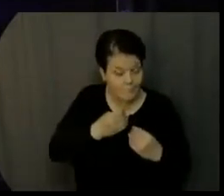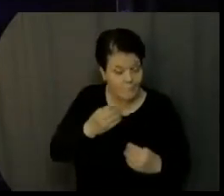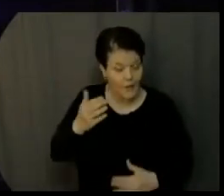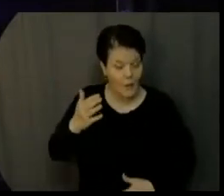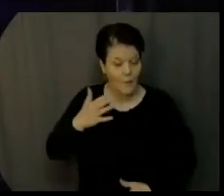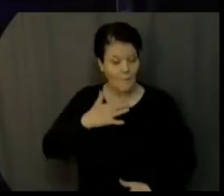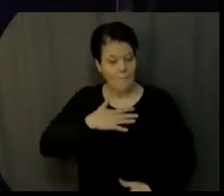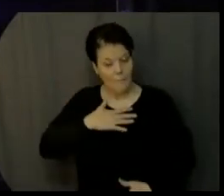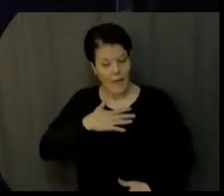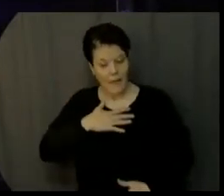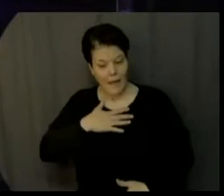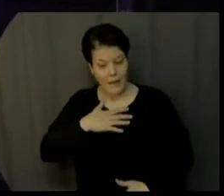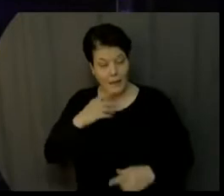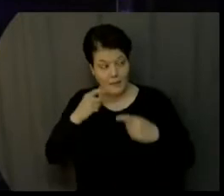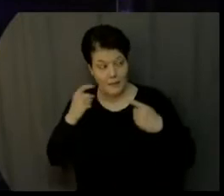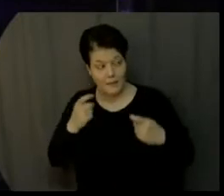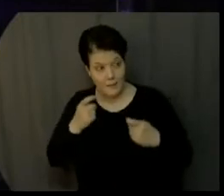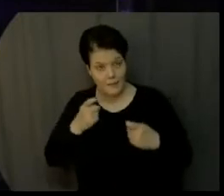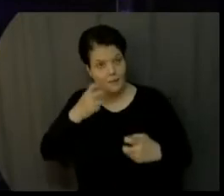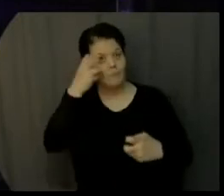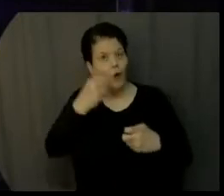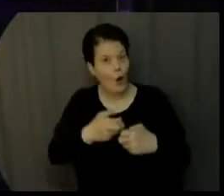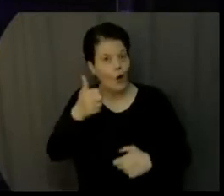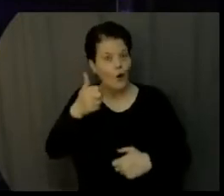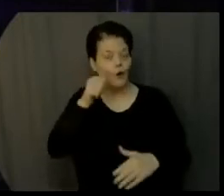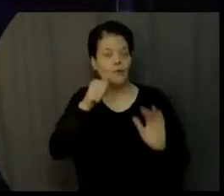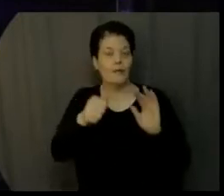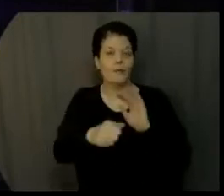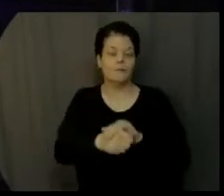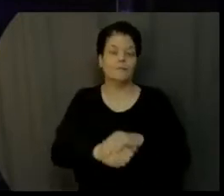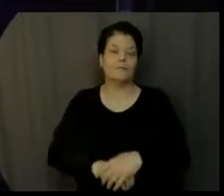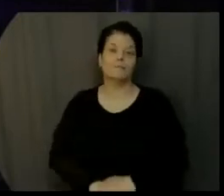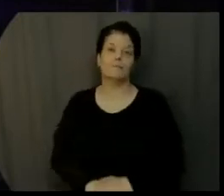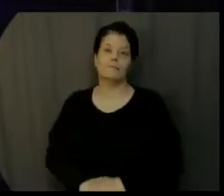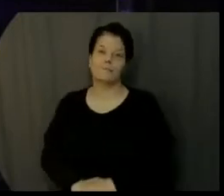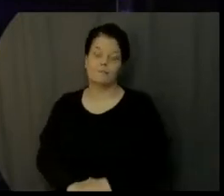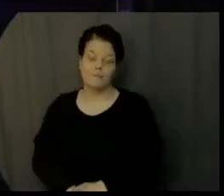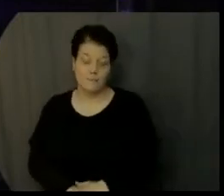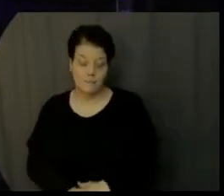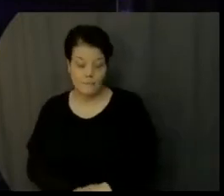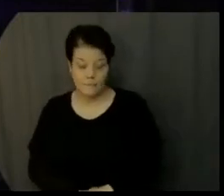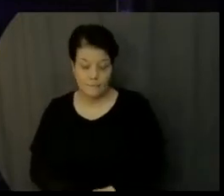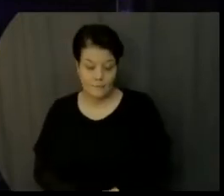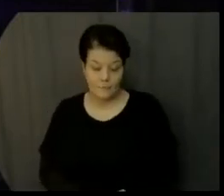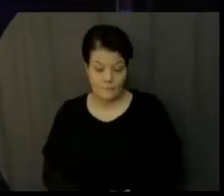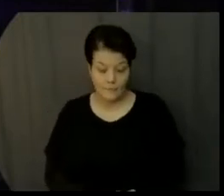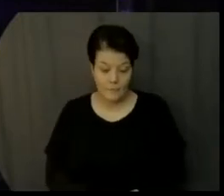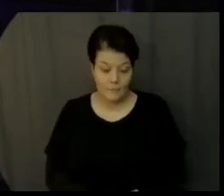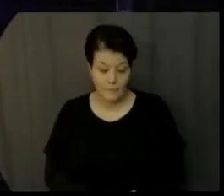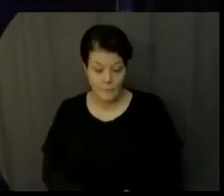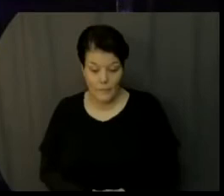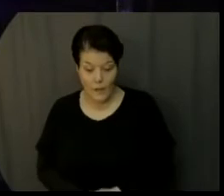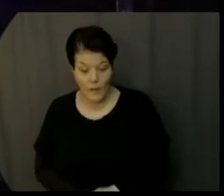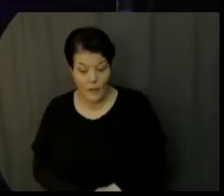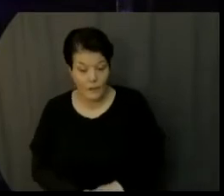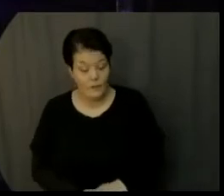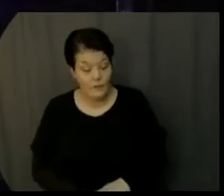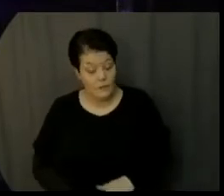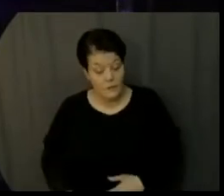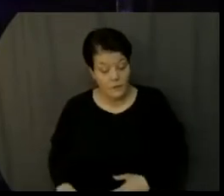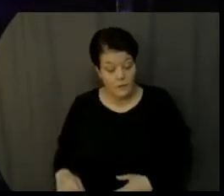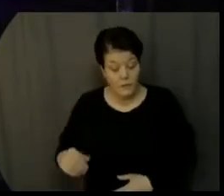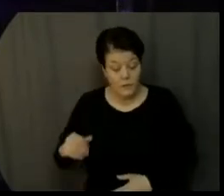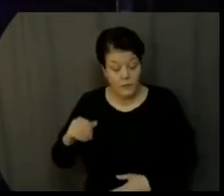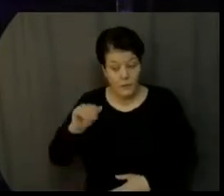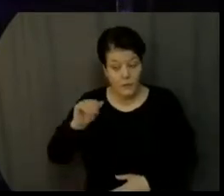They were vulnerable with each other. It says that they had everything in common, which doesn't mean that they didn't argue or have